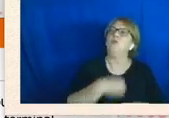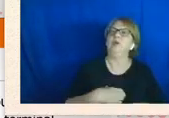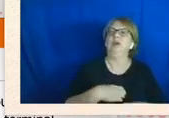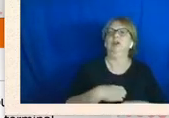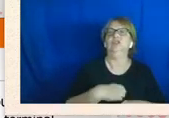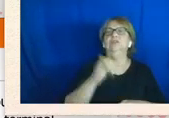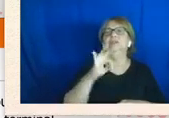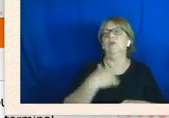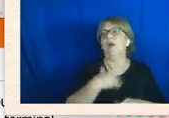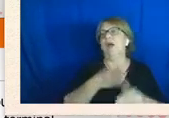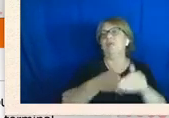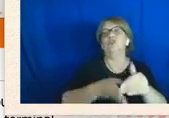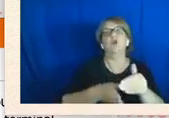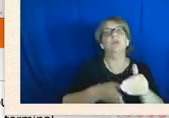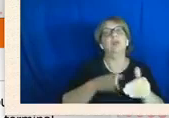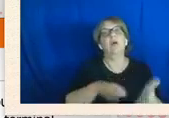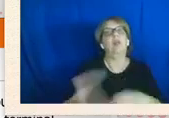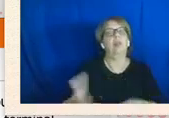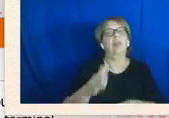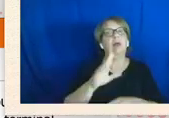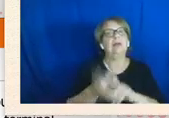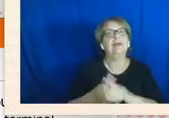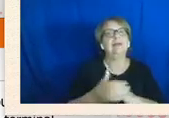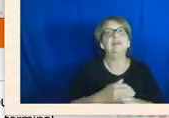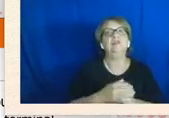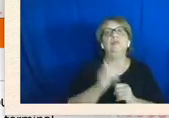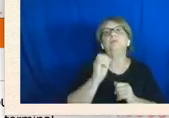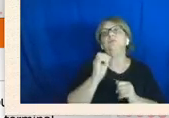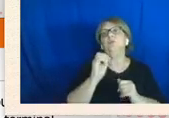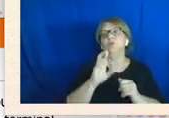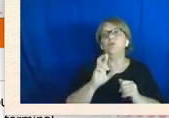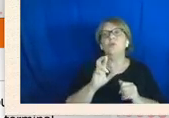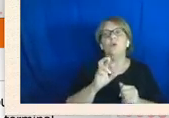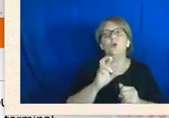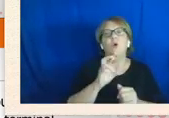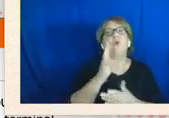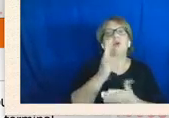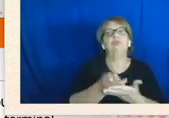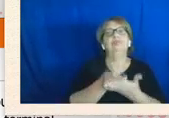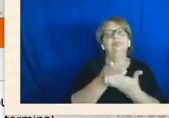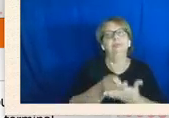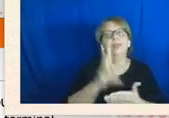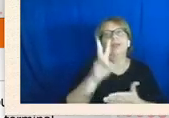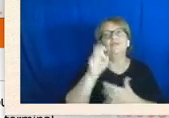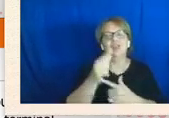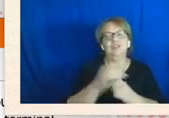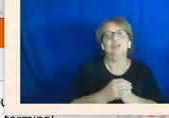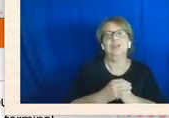condition, an end-stage condition, or persistent vegetative state. And Florida Statute